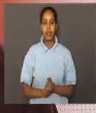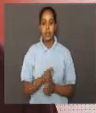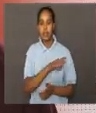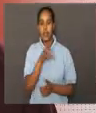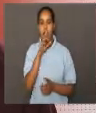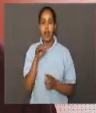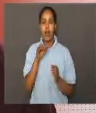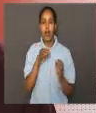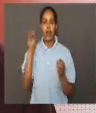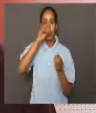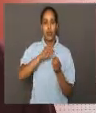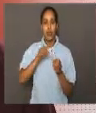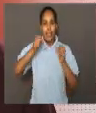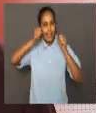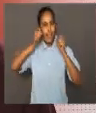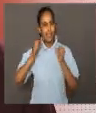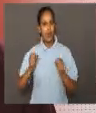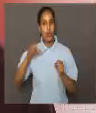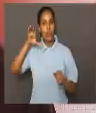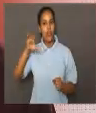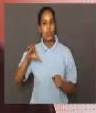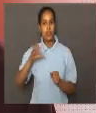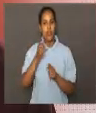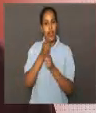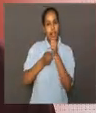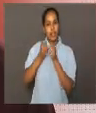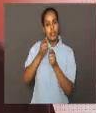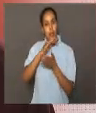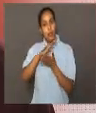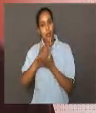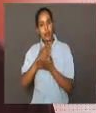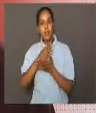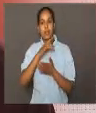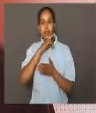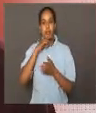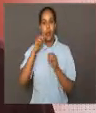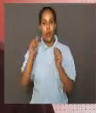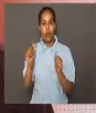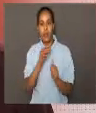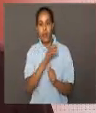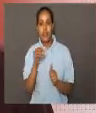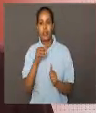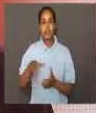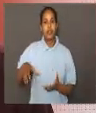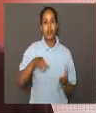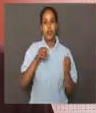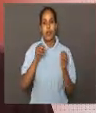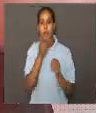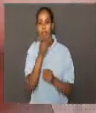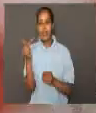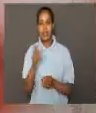There are also strong forces of attraction between solute and solvent